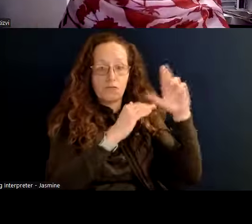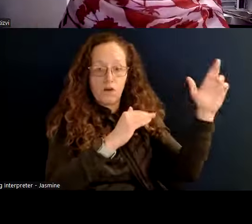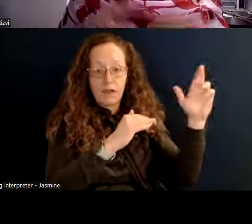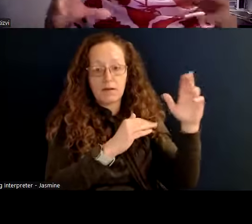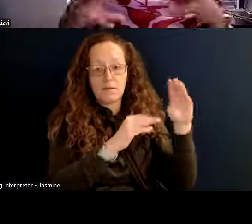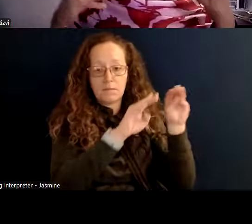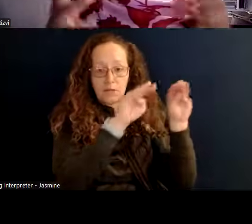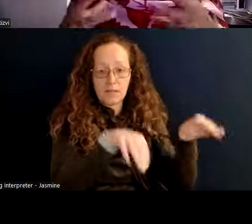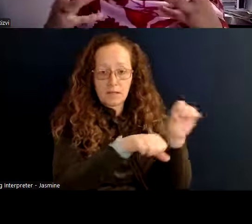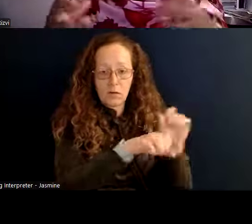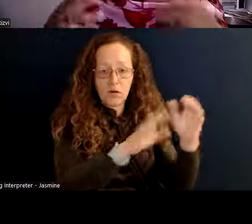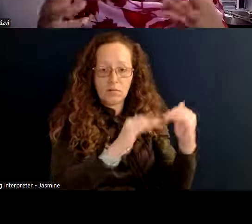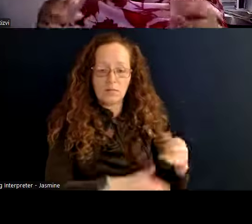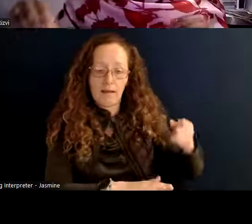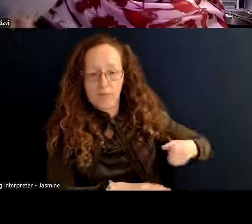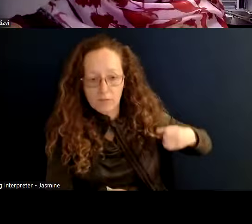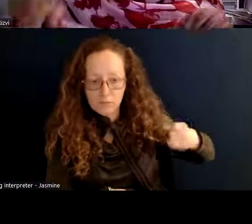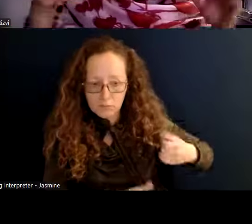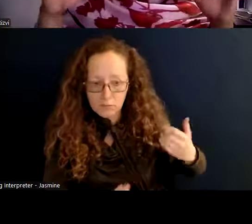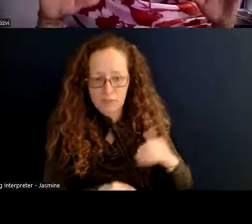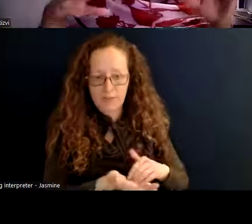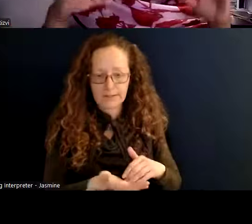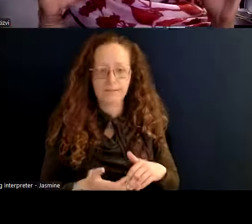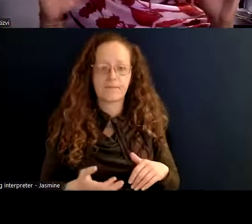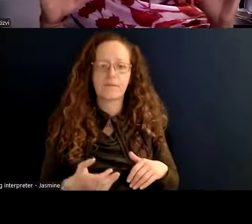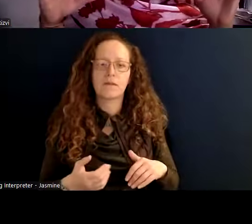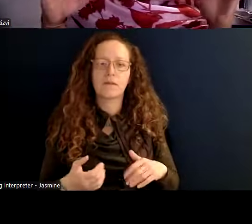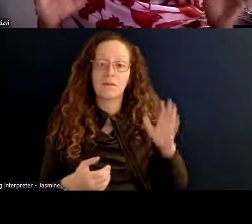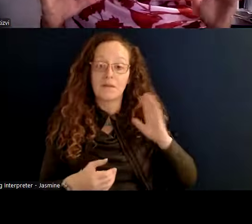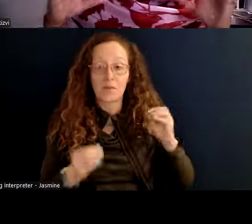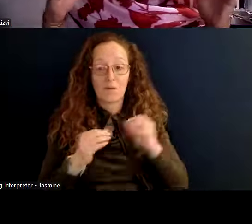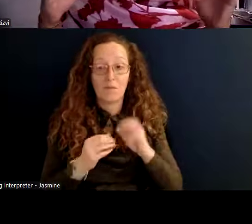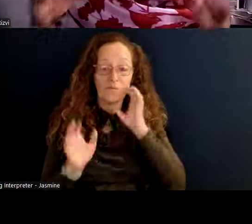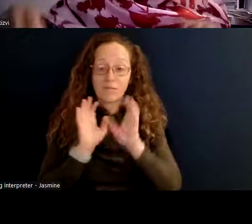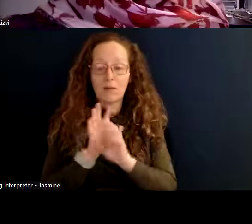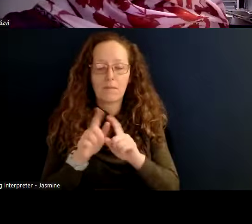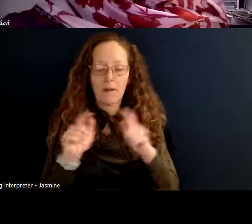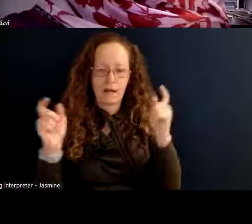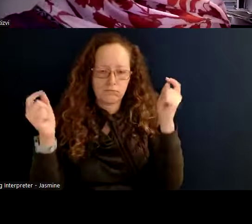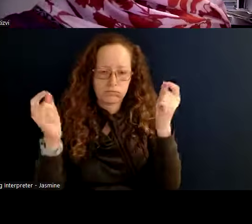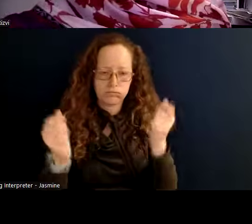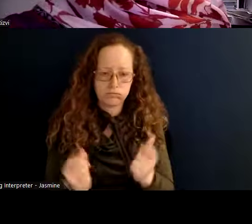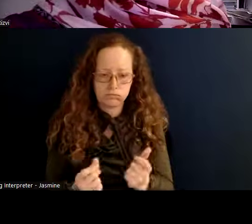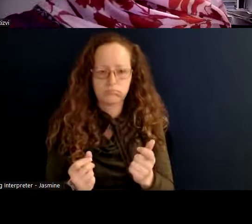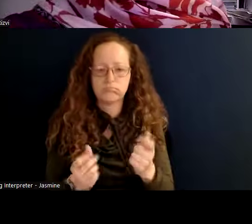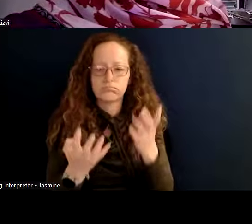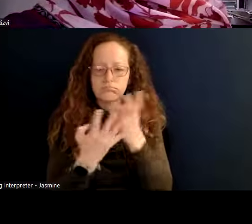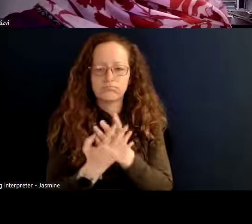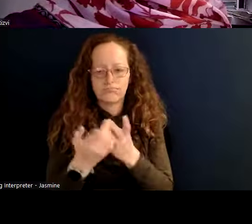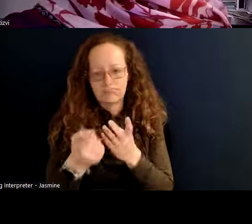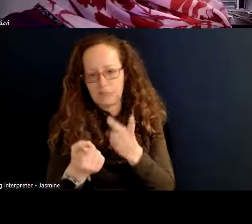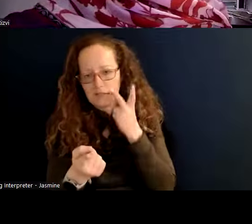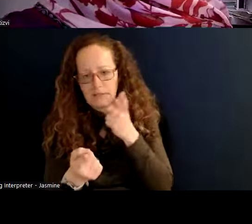on the bottom right. So it's kind of a mix of different folks. I had a lot more photos. I had to kind of pare it down just so that you could at least see who's in